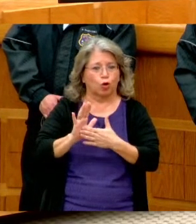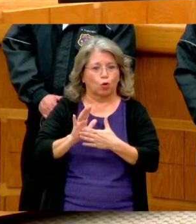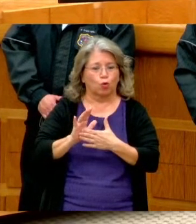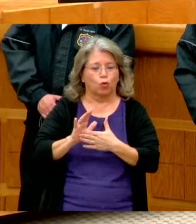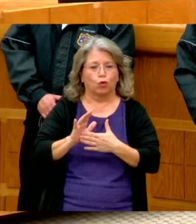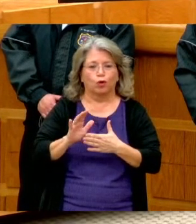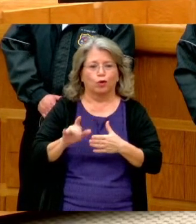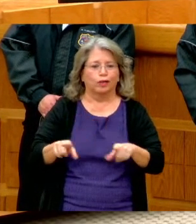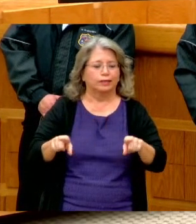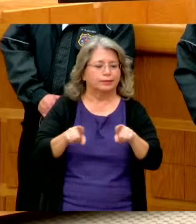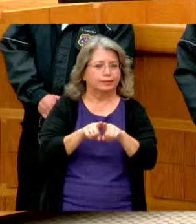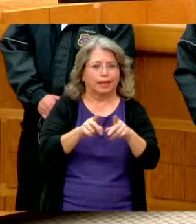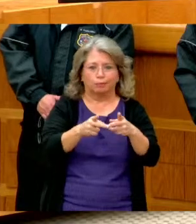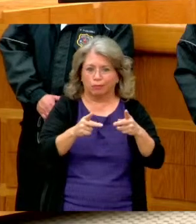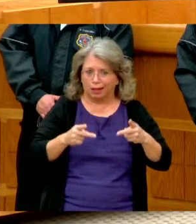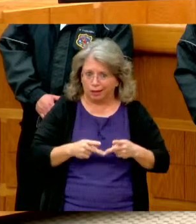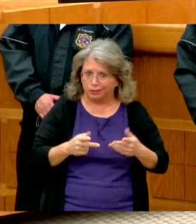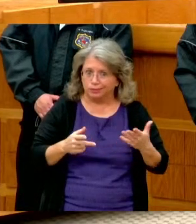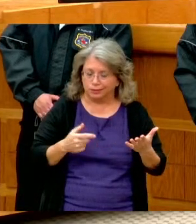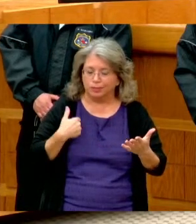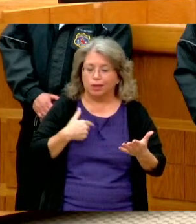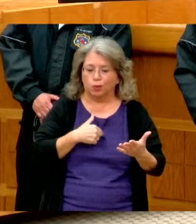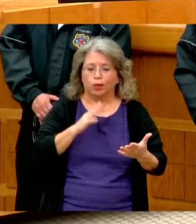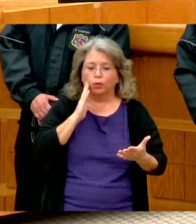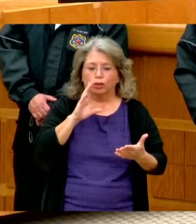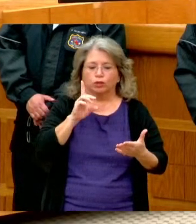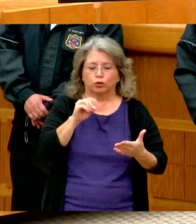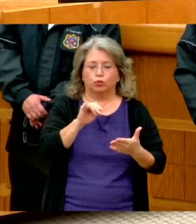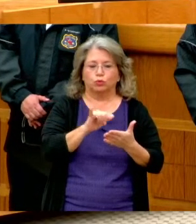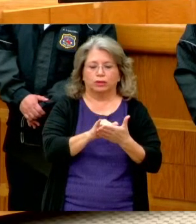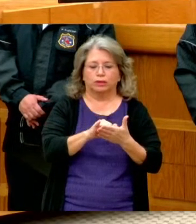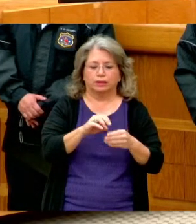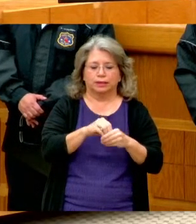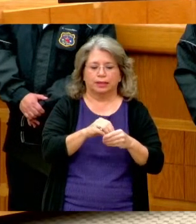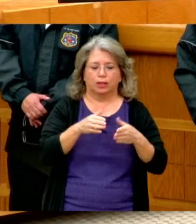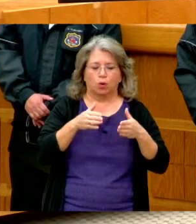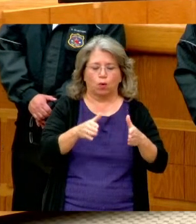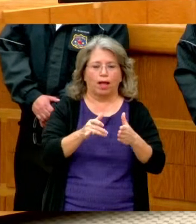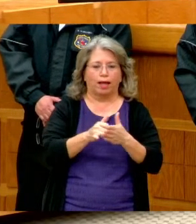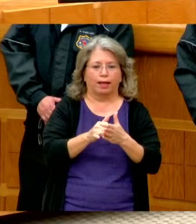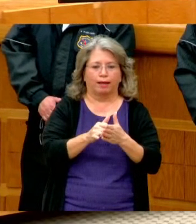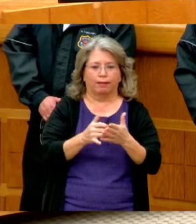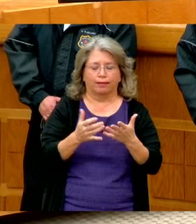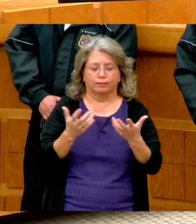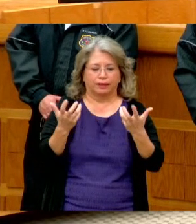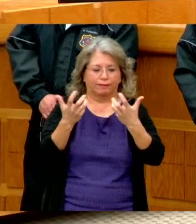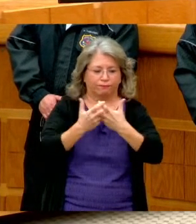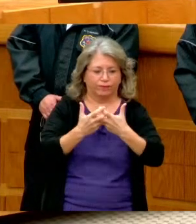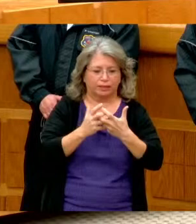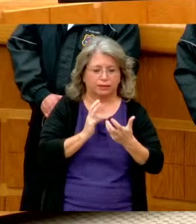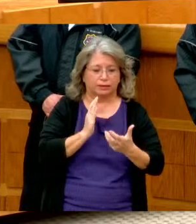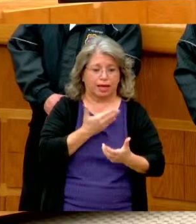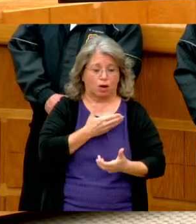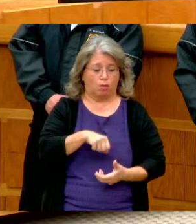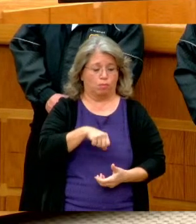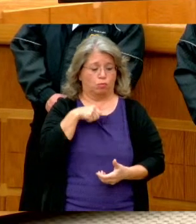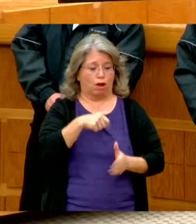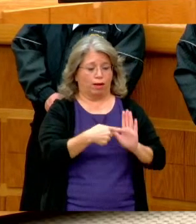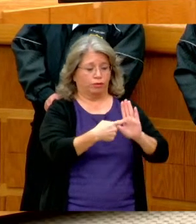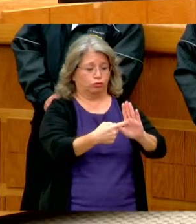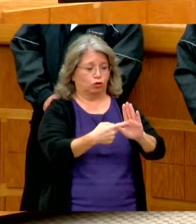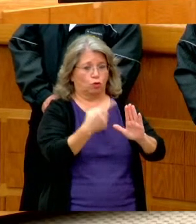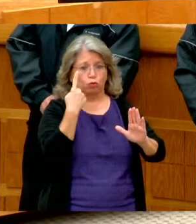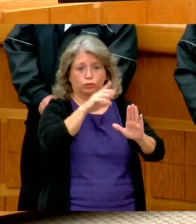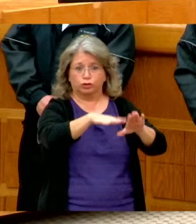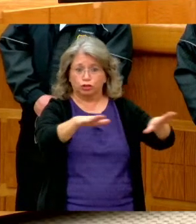in a manner that's still fitting for the pride that we also share for these children who have